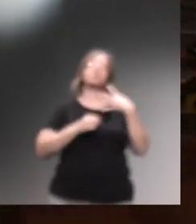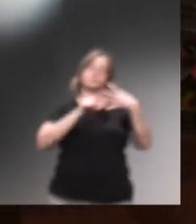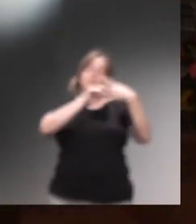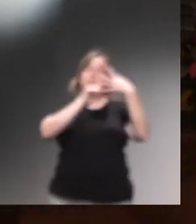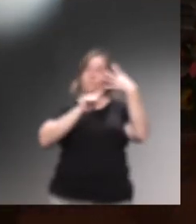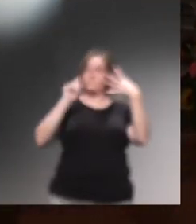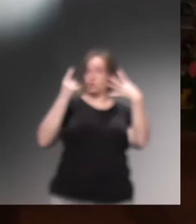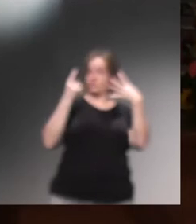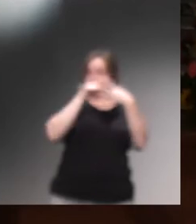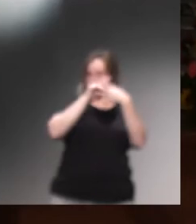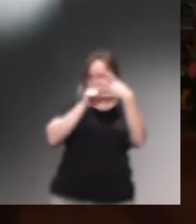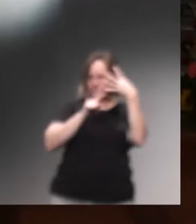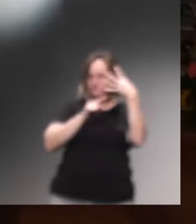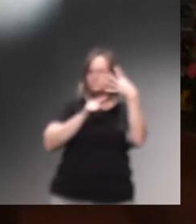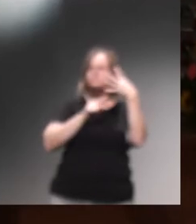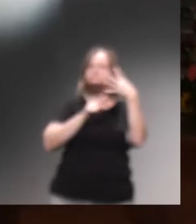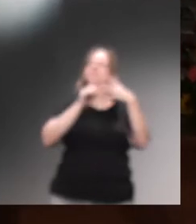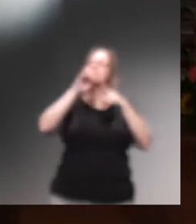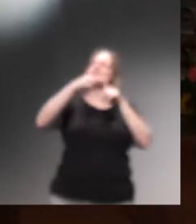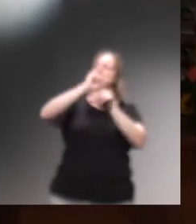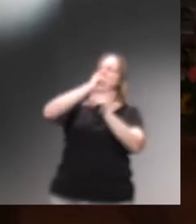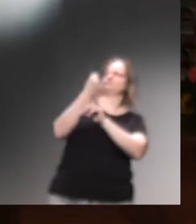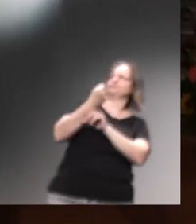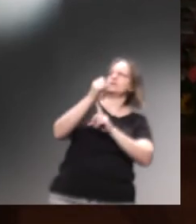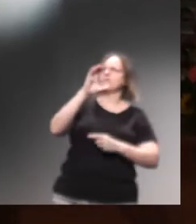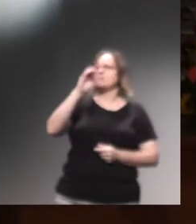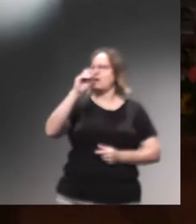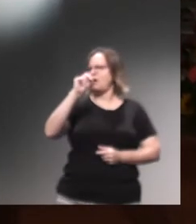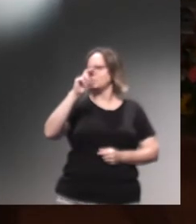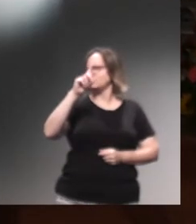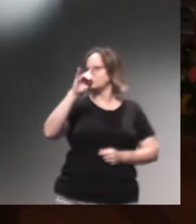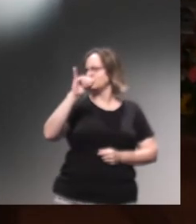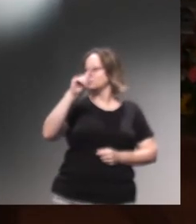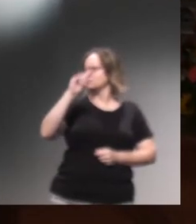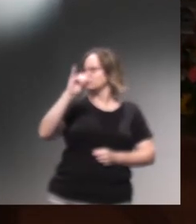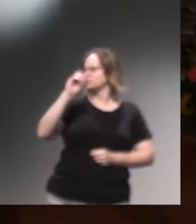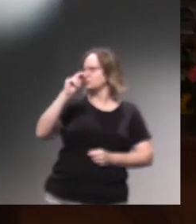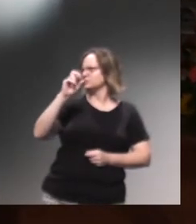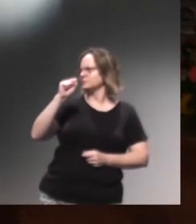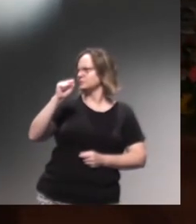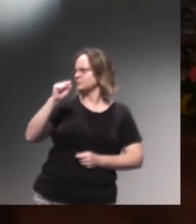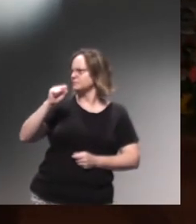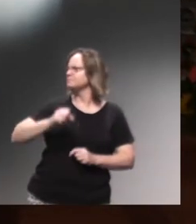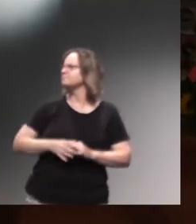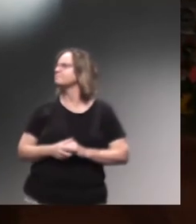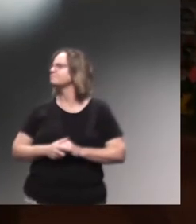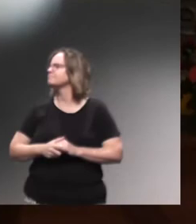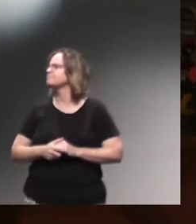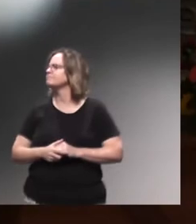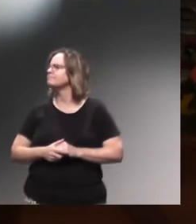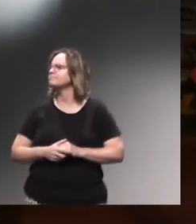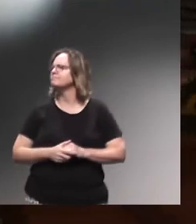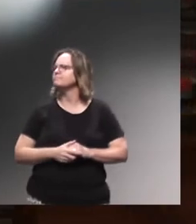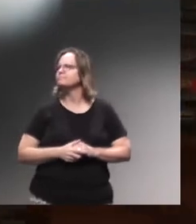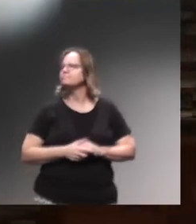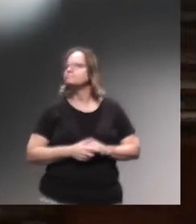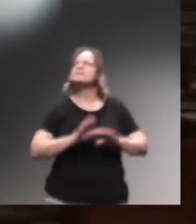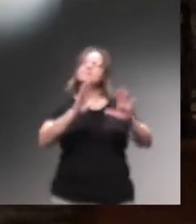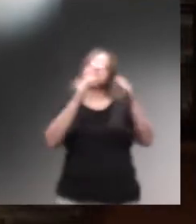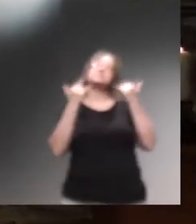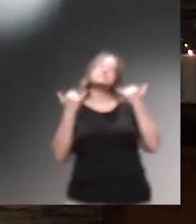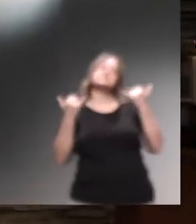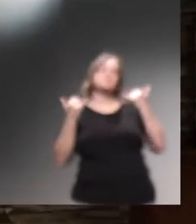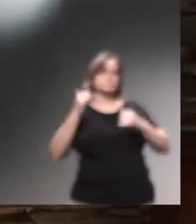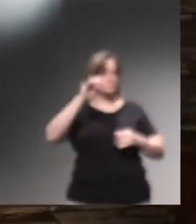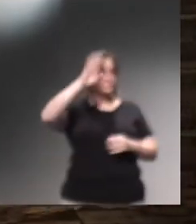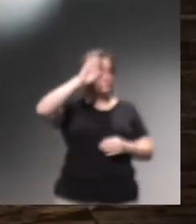the first four, first of all, the conditions. For this was now Roman